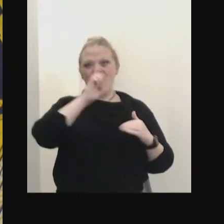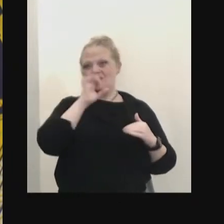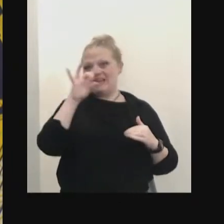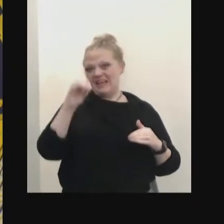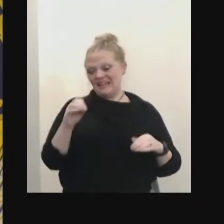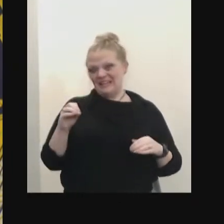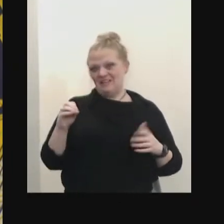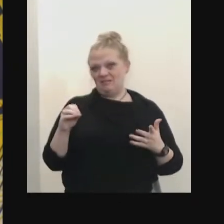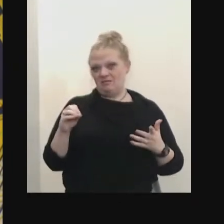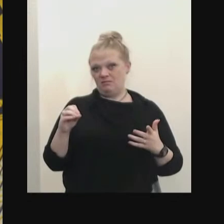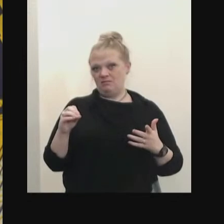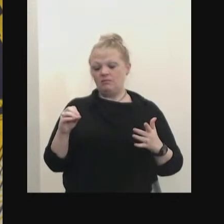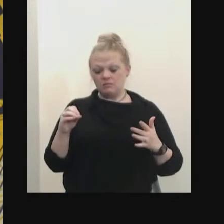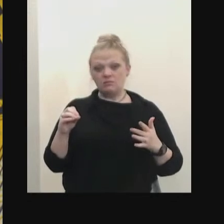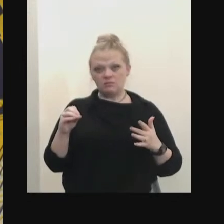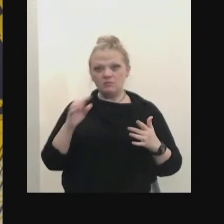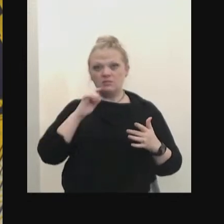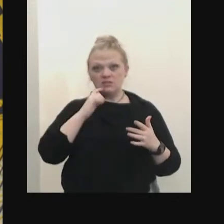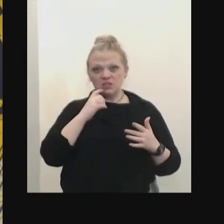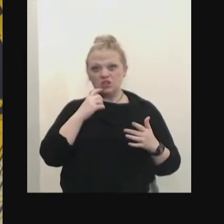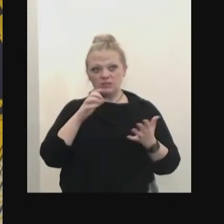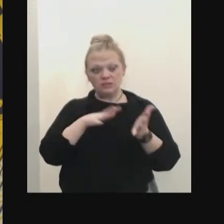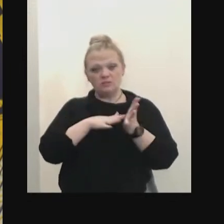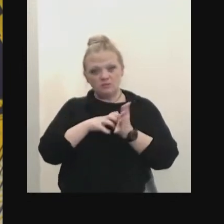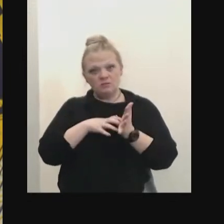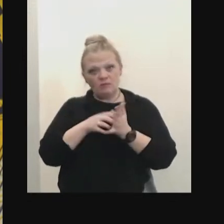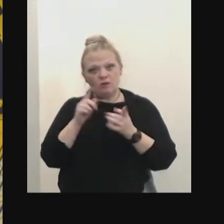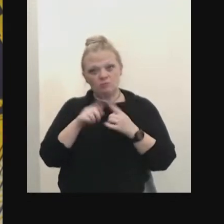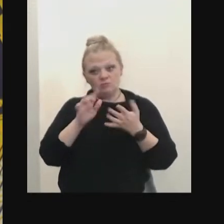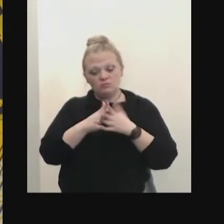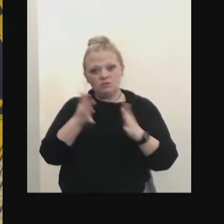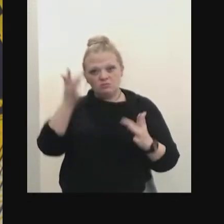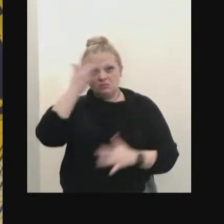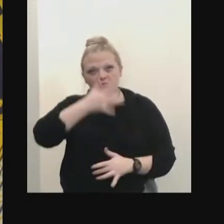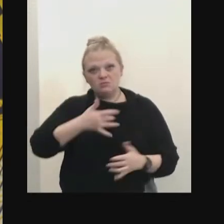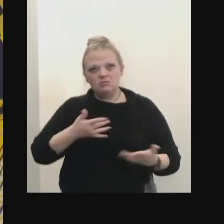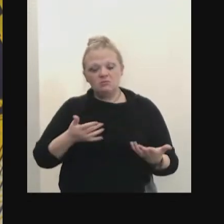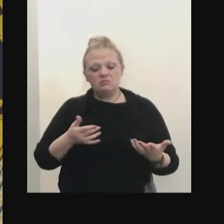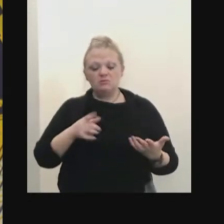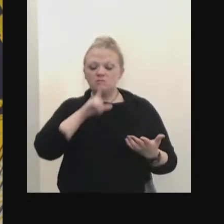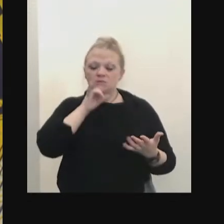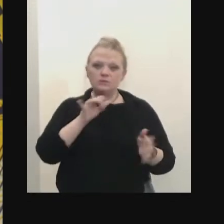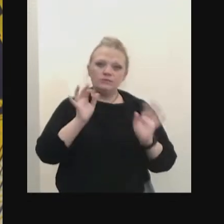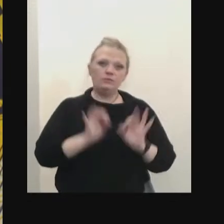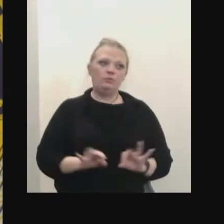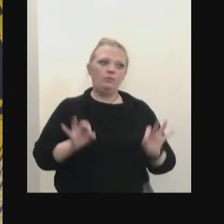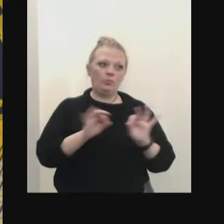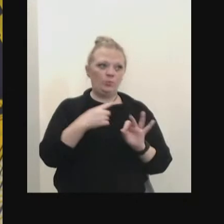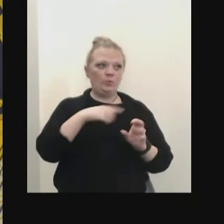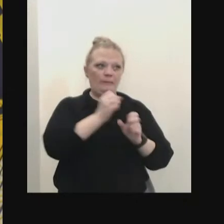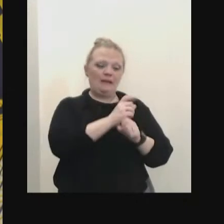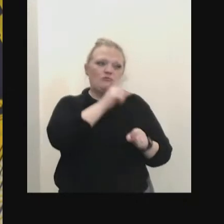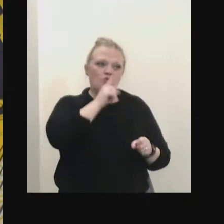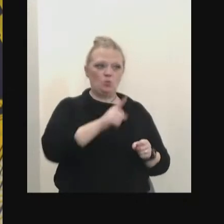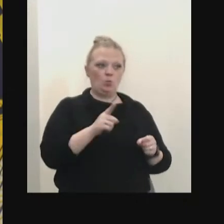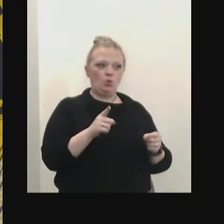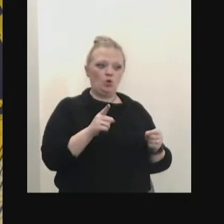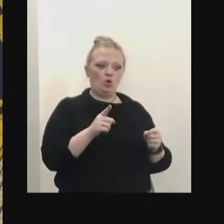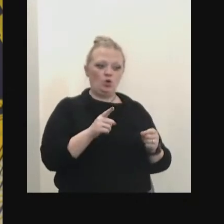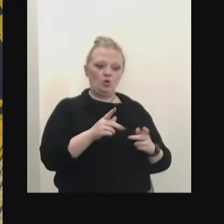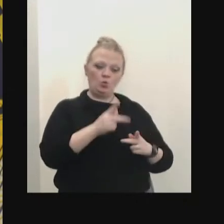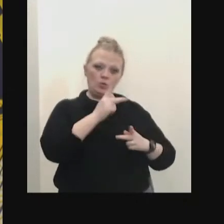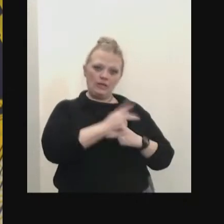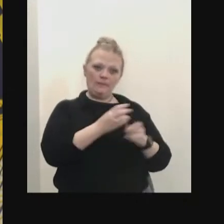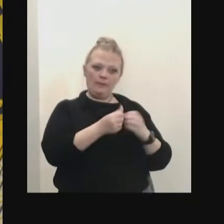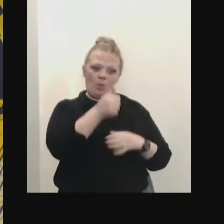they are like extremely immunocompromised. So, it's really important that we make sure that we, keep our most